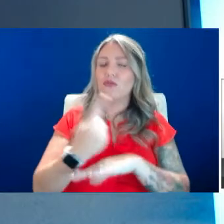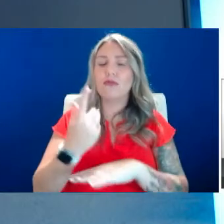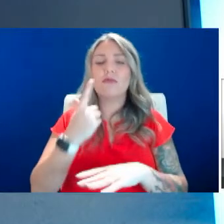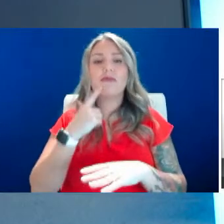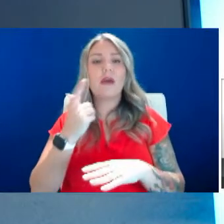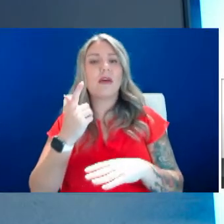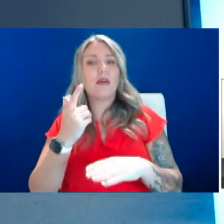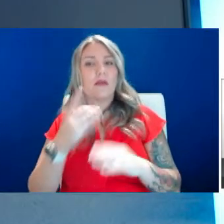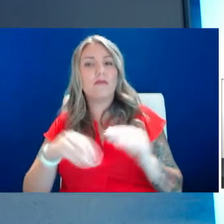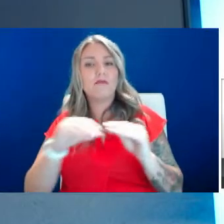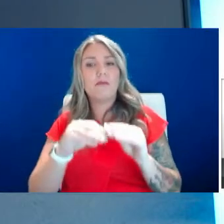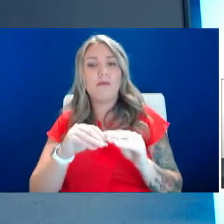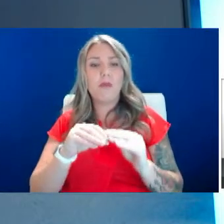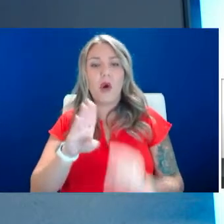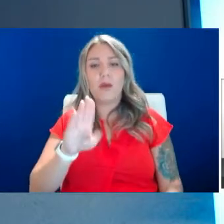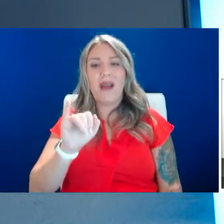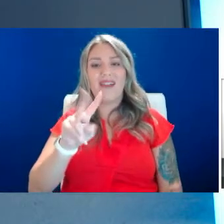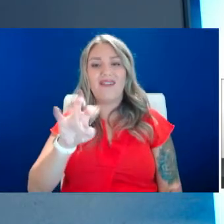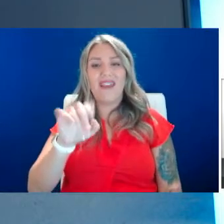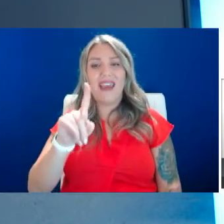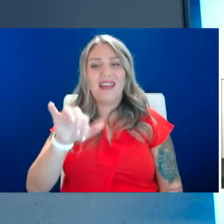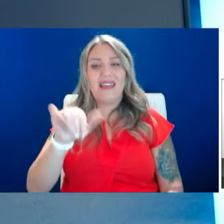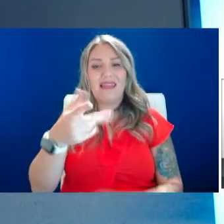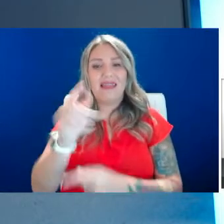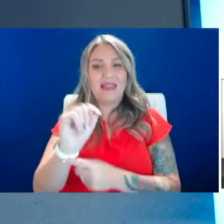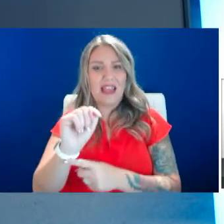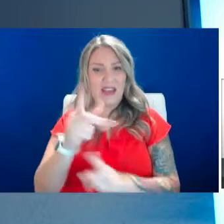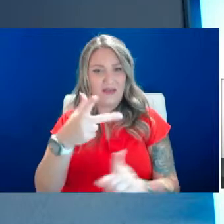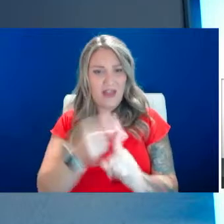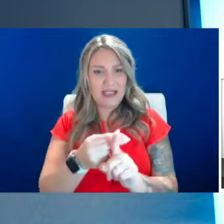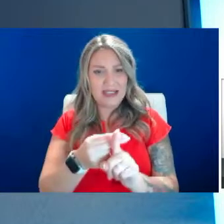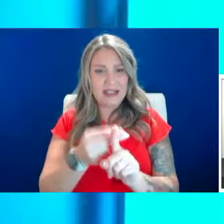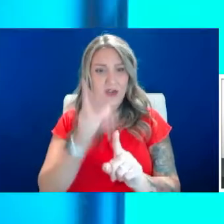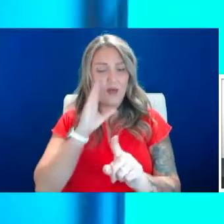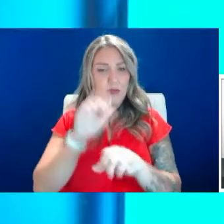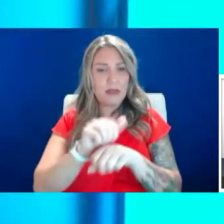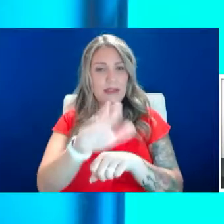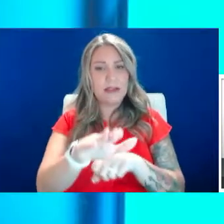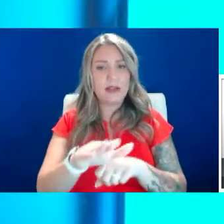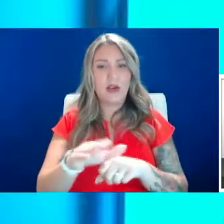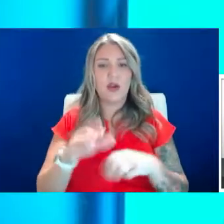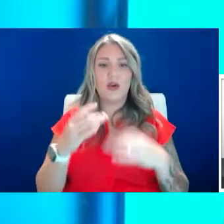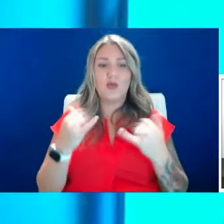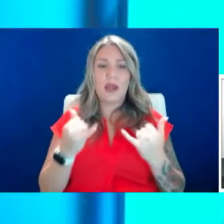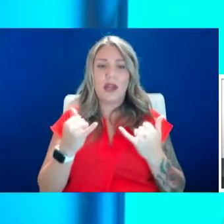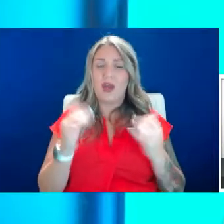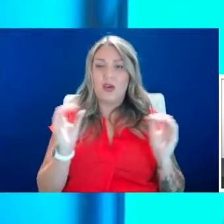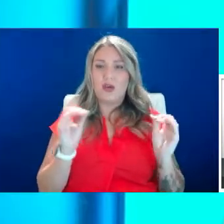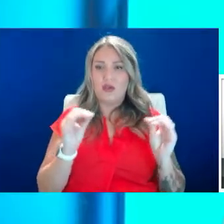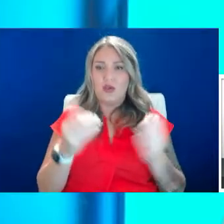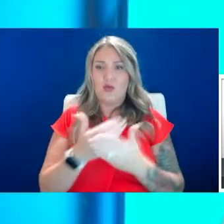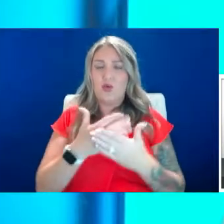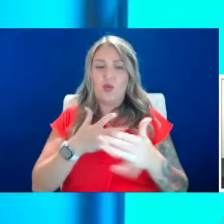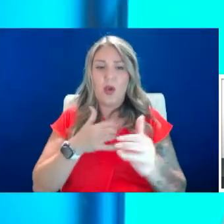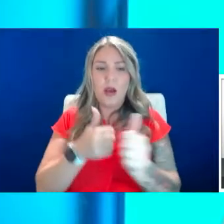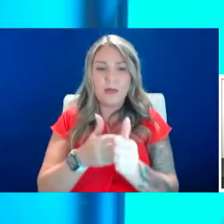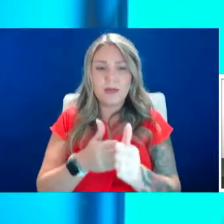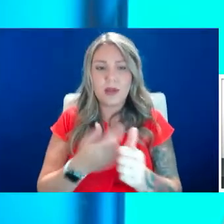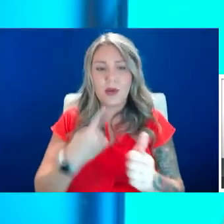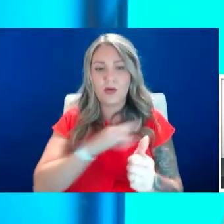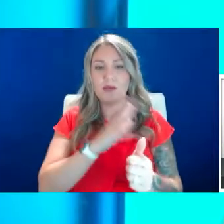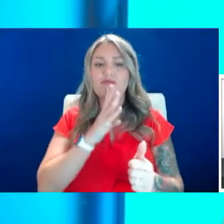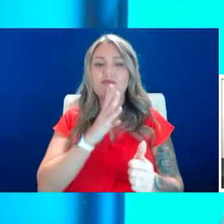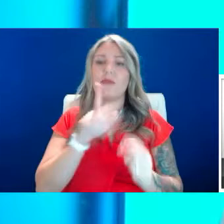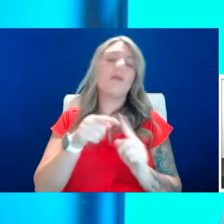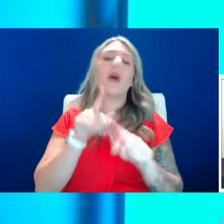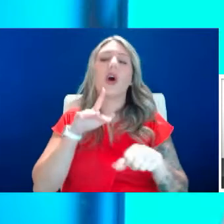How soon might we see those in our area or here at our place? Yeah, right now there's still no new update from us. We knew, we talked about this earlier in the